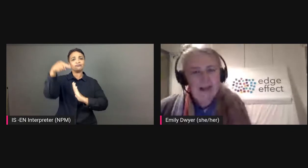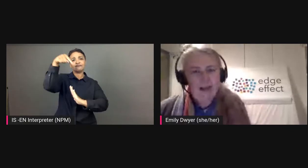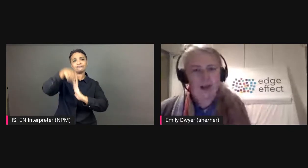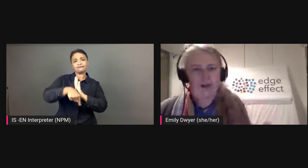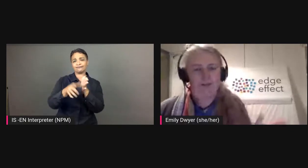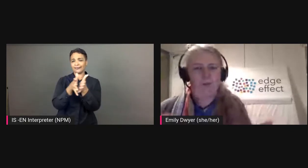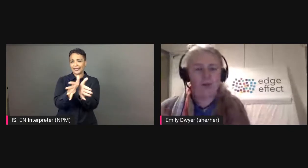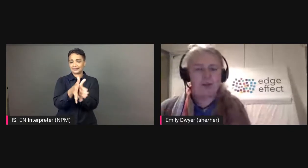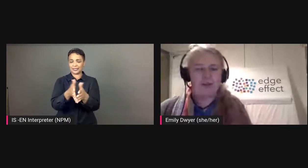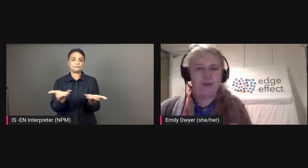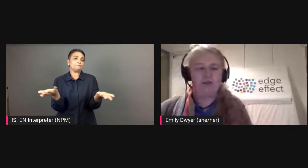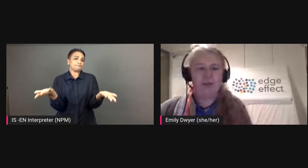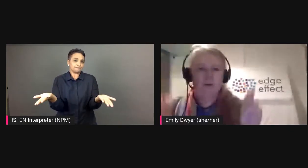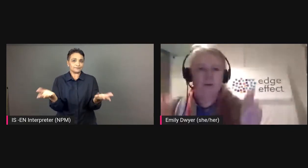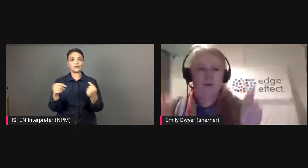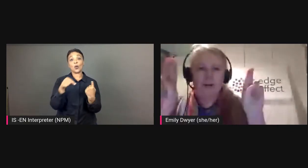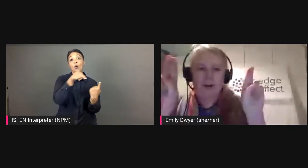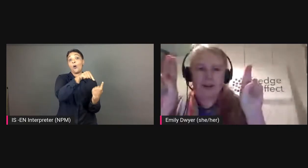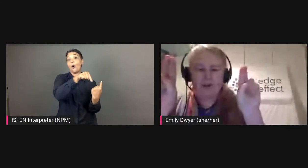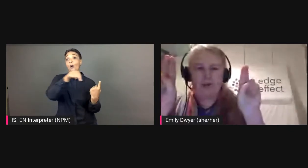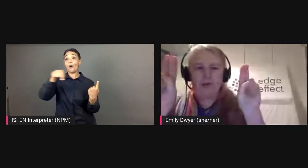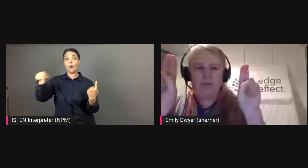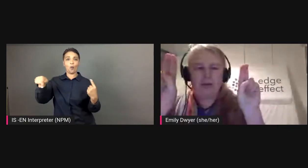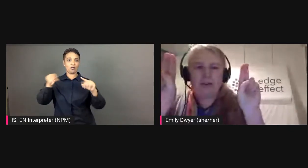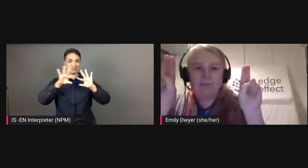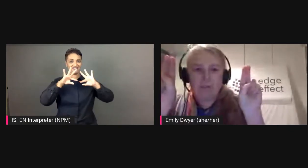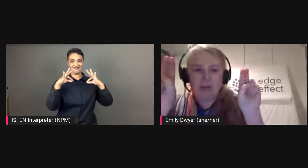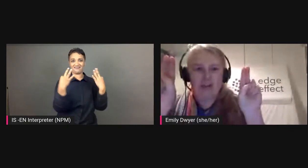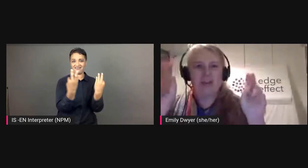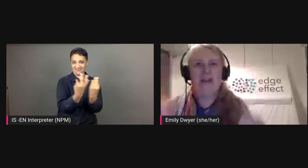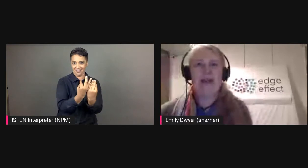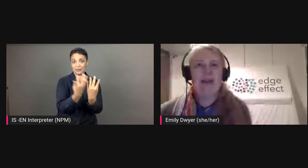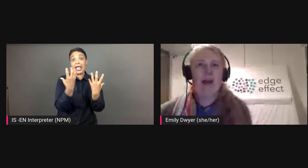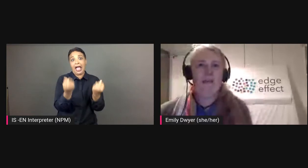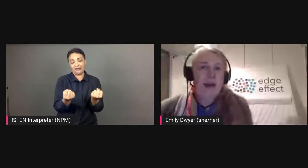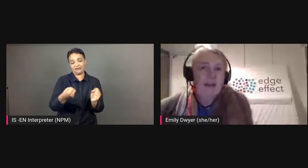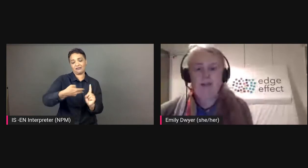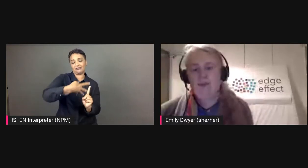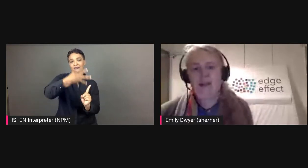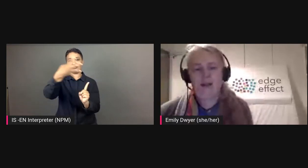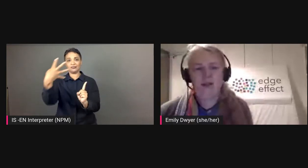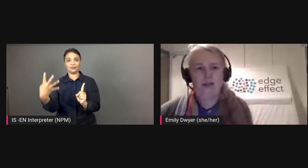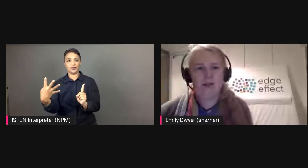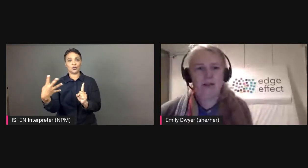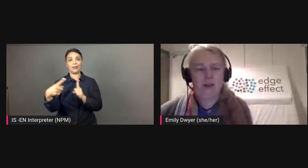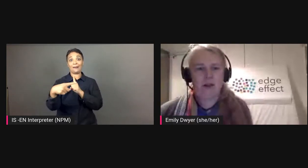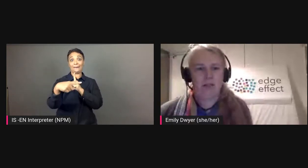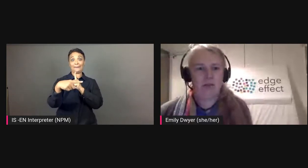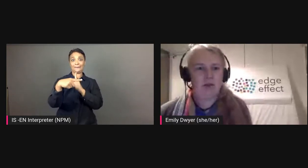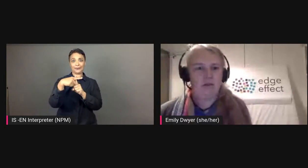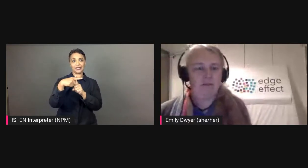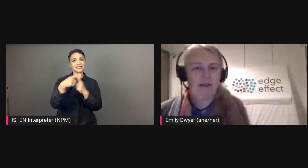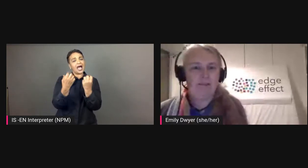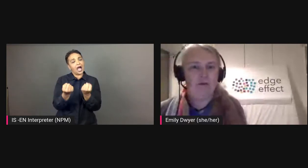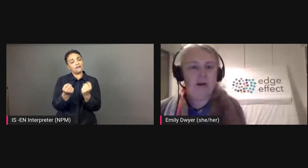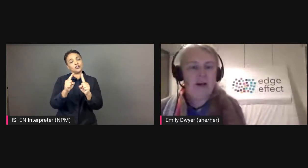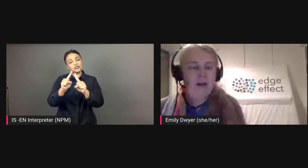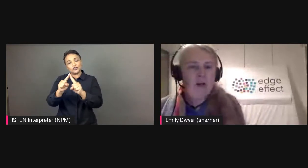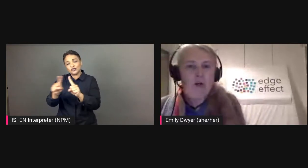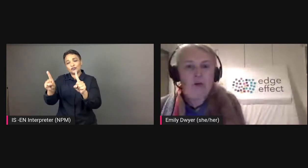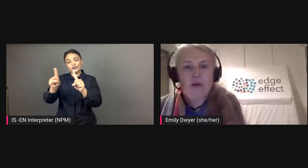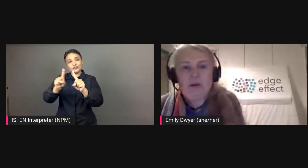family, what's known as sort of the LGBTIQ plus community has many tensions. So, for